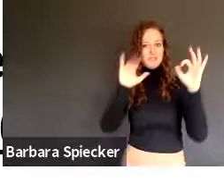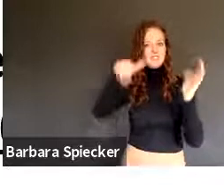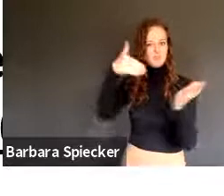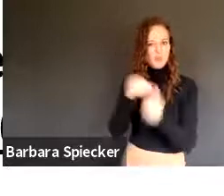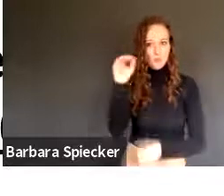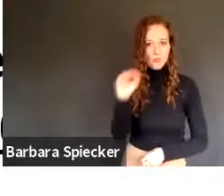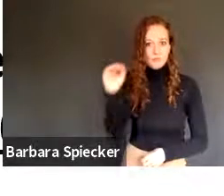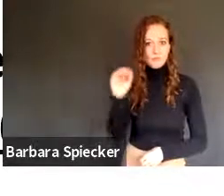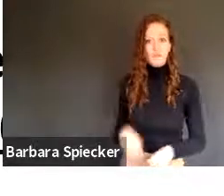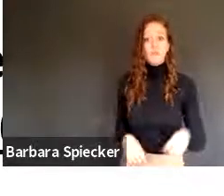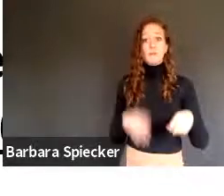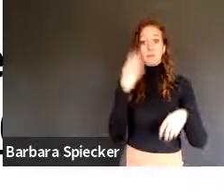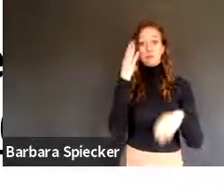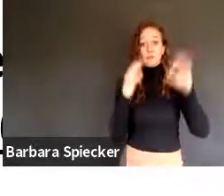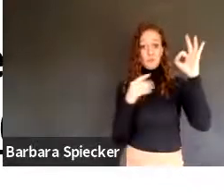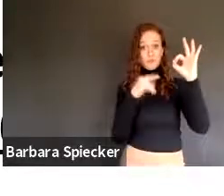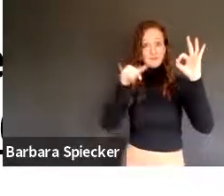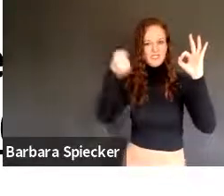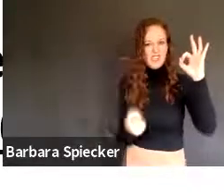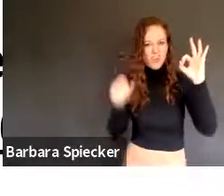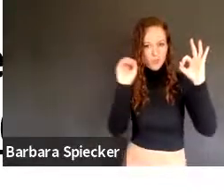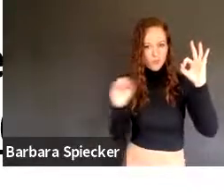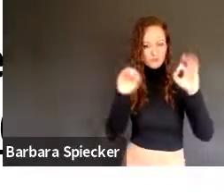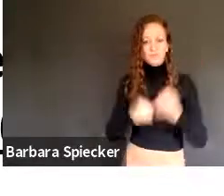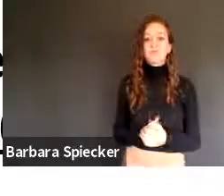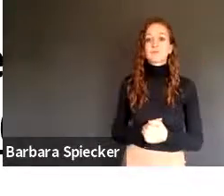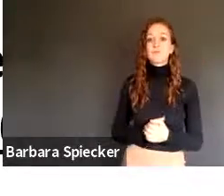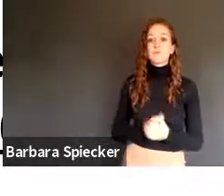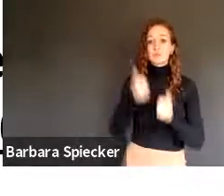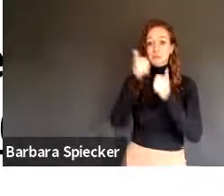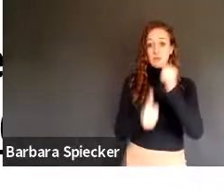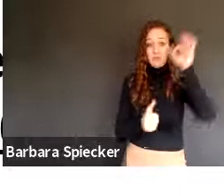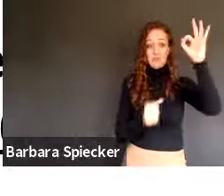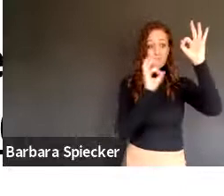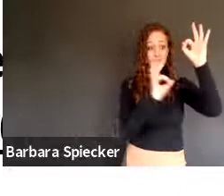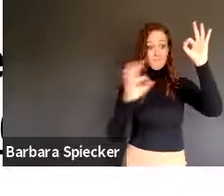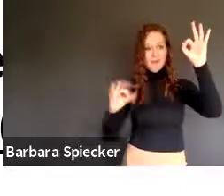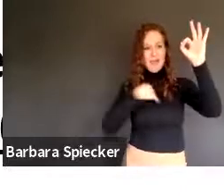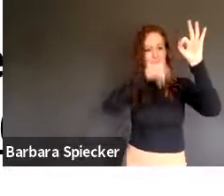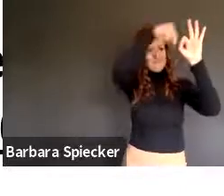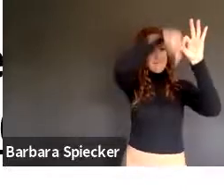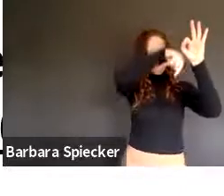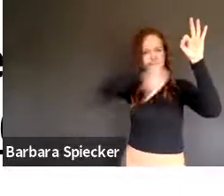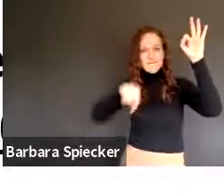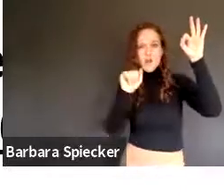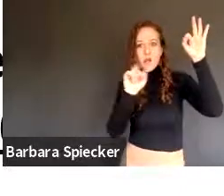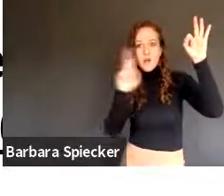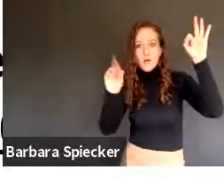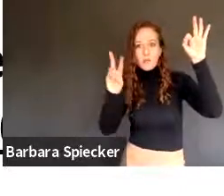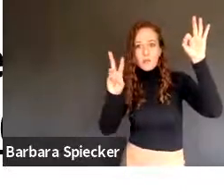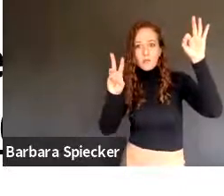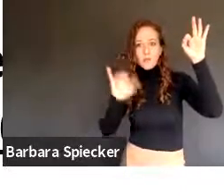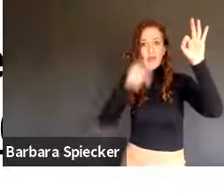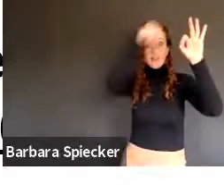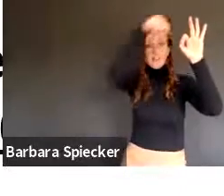Oregon, green represents Central Oregon, and blue dots represent Southern Oregon. You'll notice